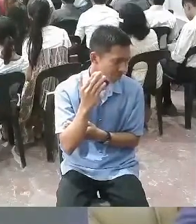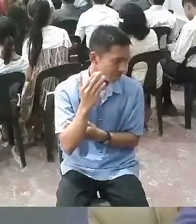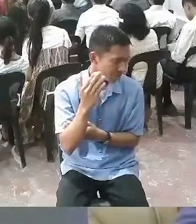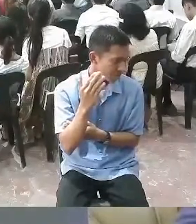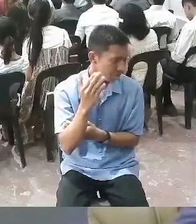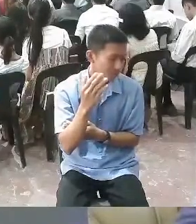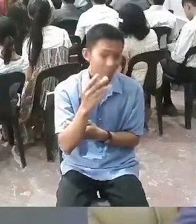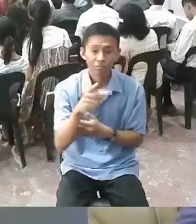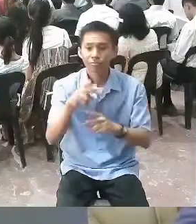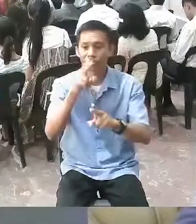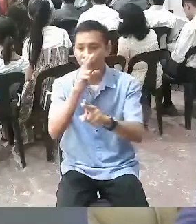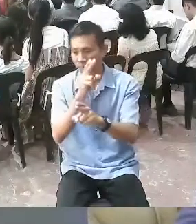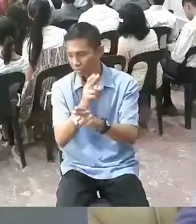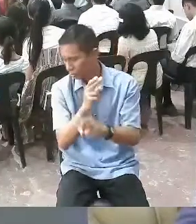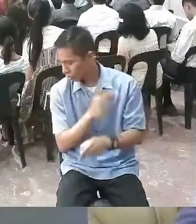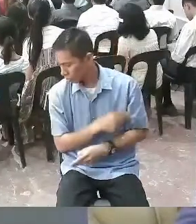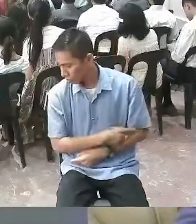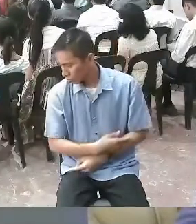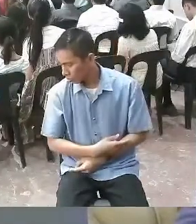righteous